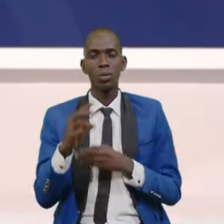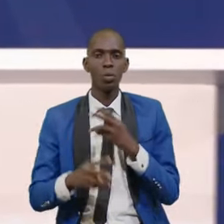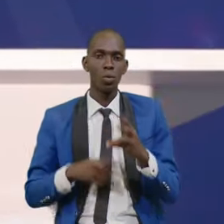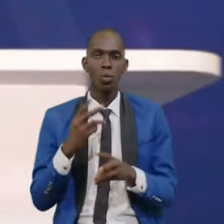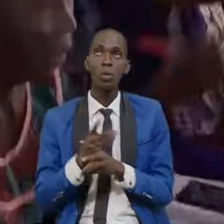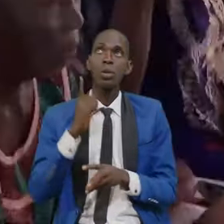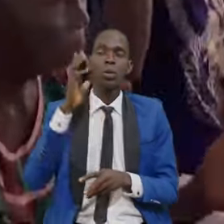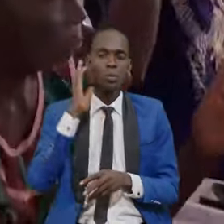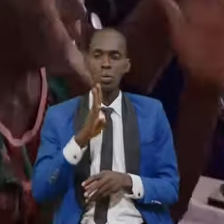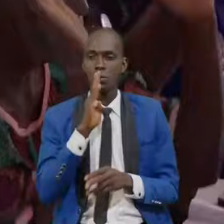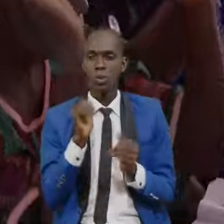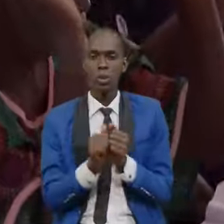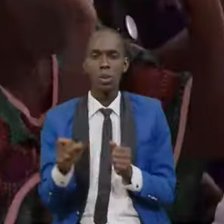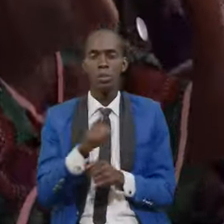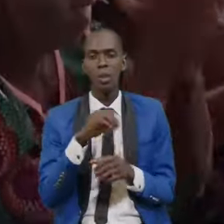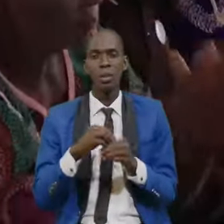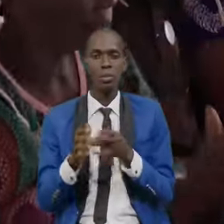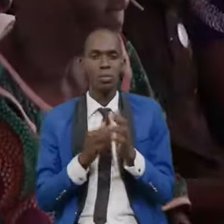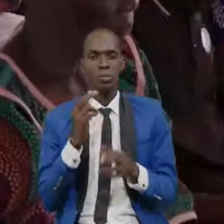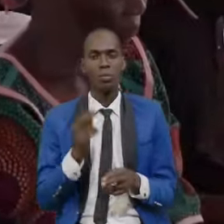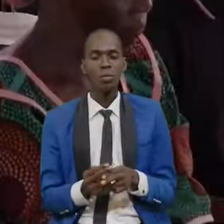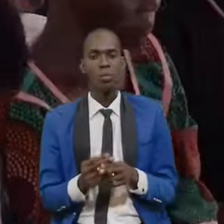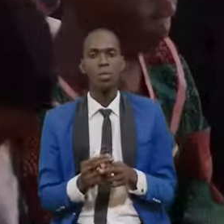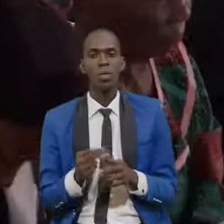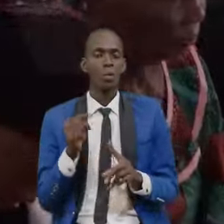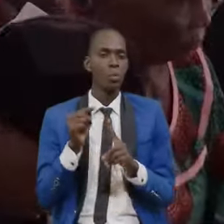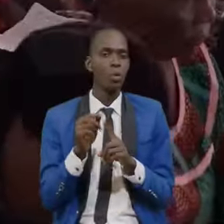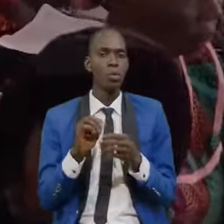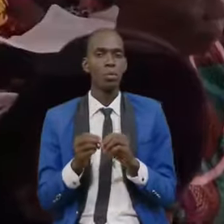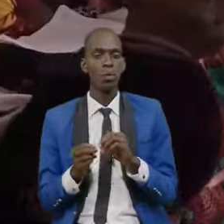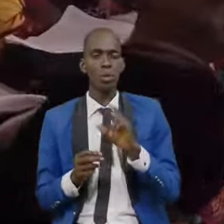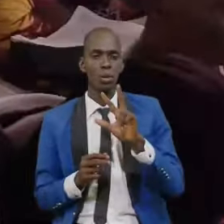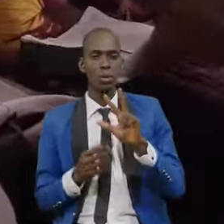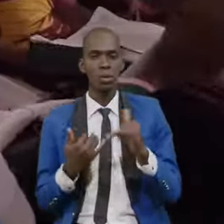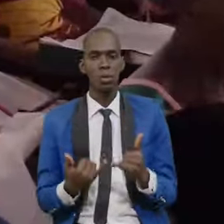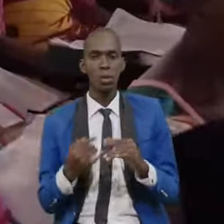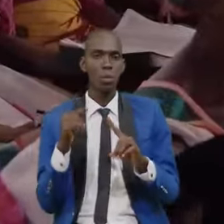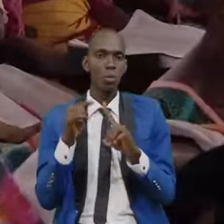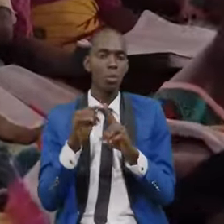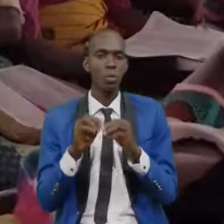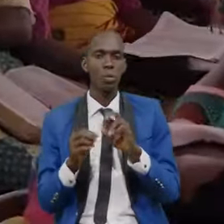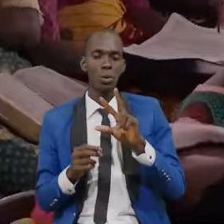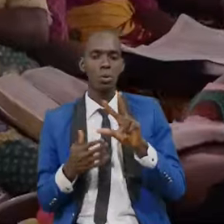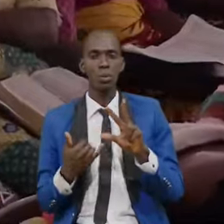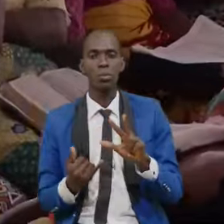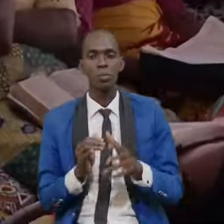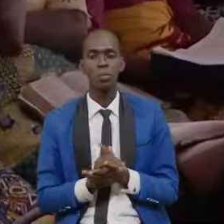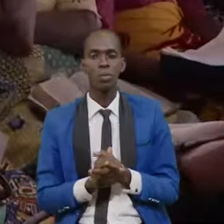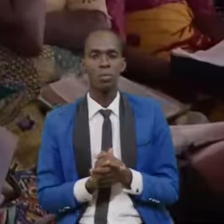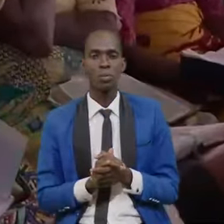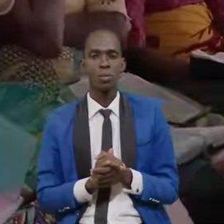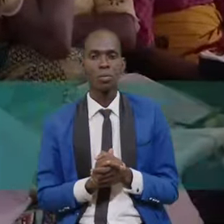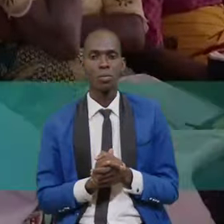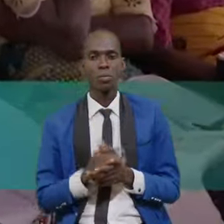with you in Jesus' name. We're coming to point number three now. Point number three, we're looking at the